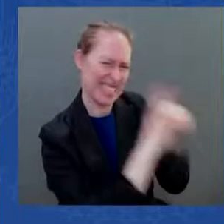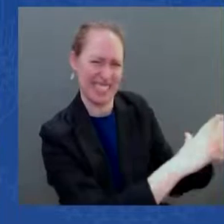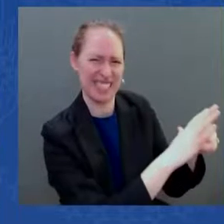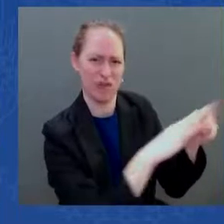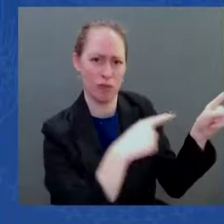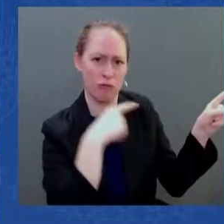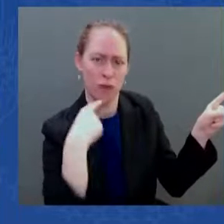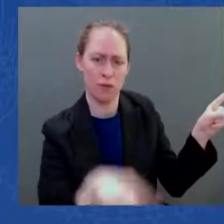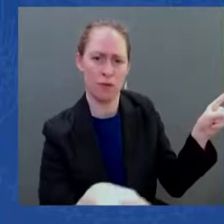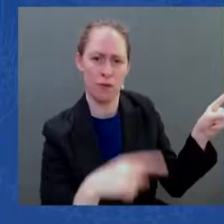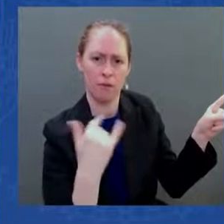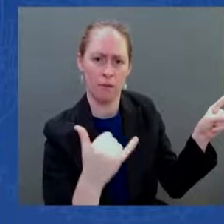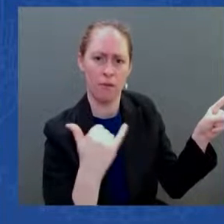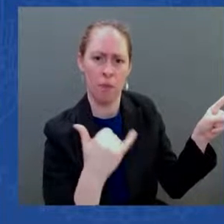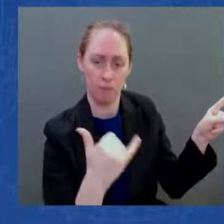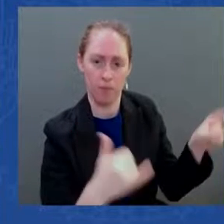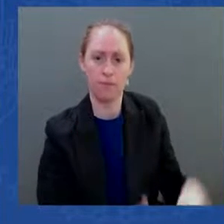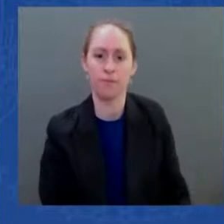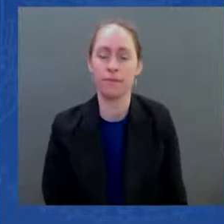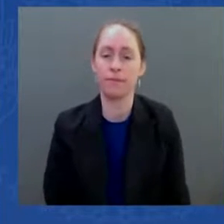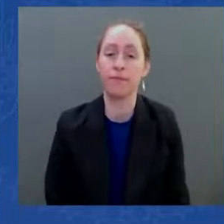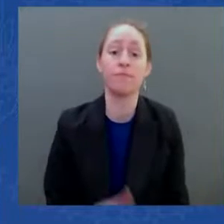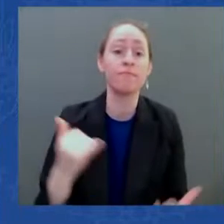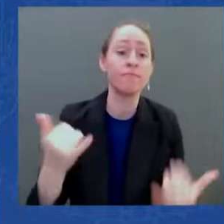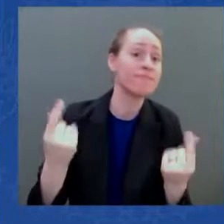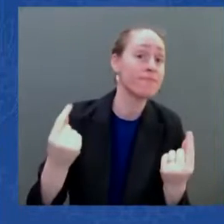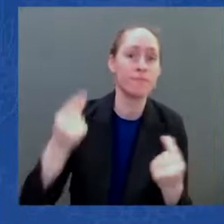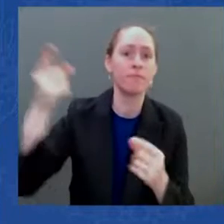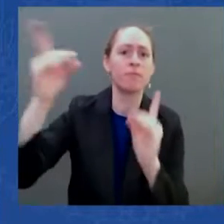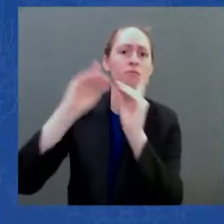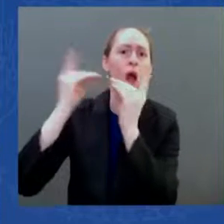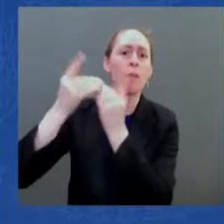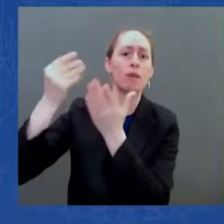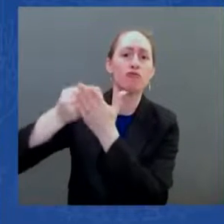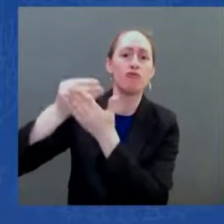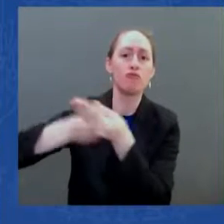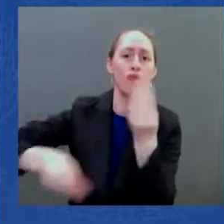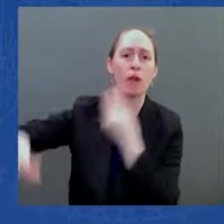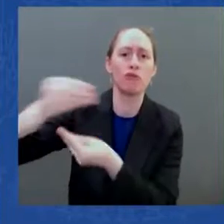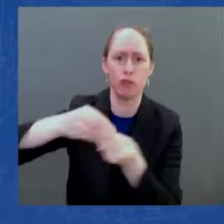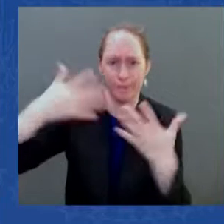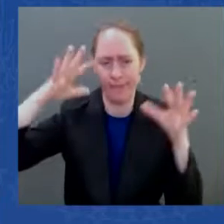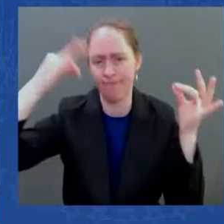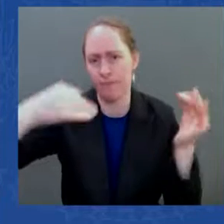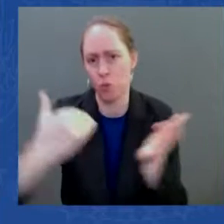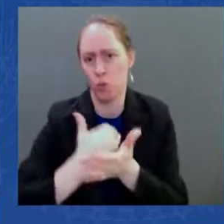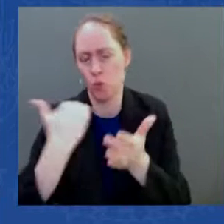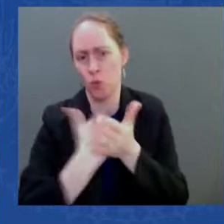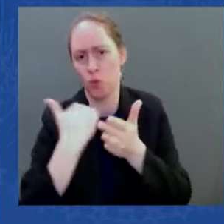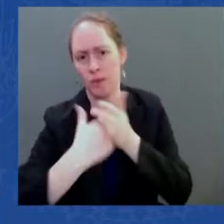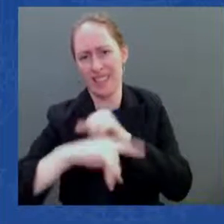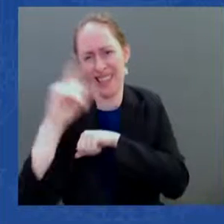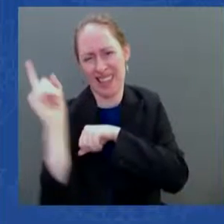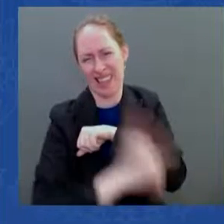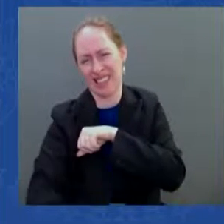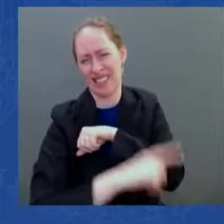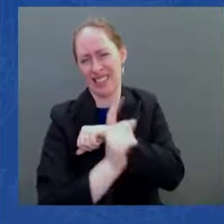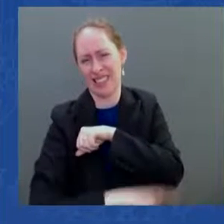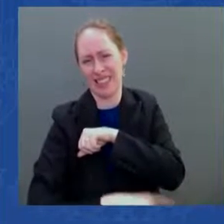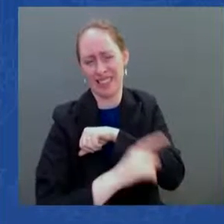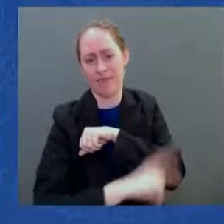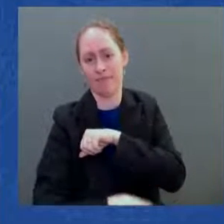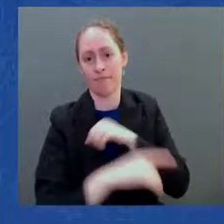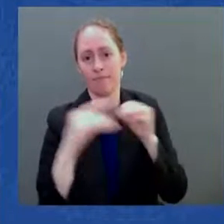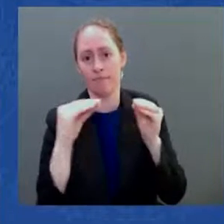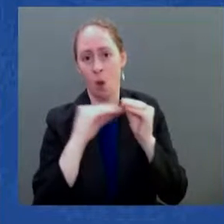and individuals attempting to evade our unprecedented sanctions, not just ours, but throughout the West. Today, I'm